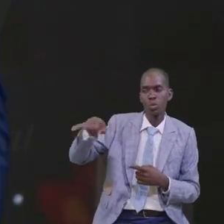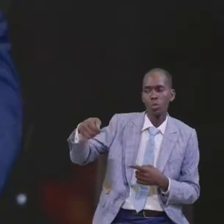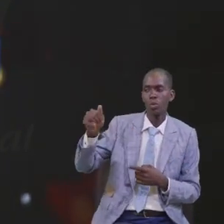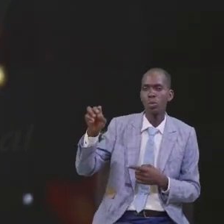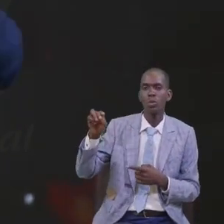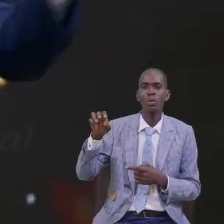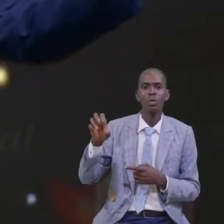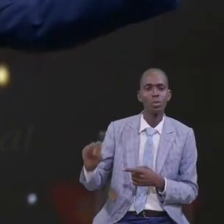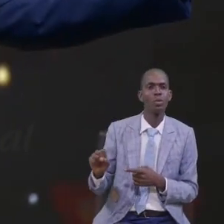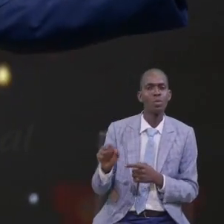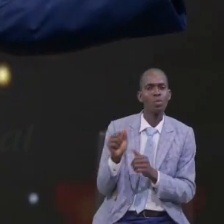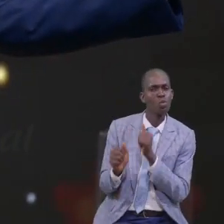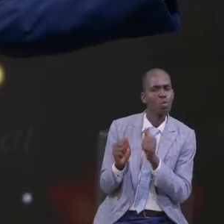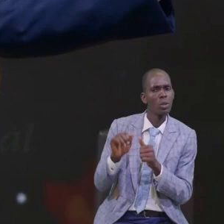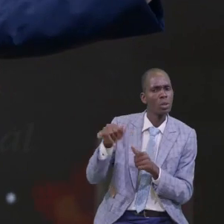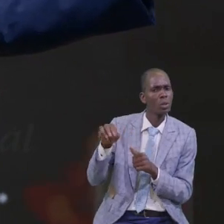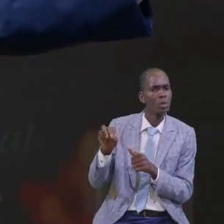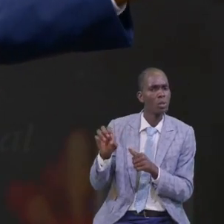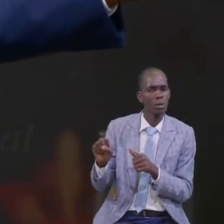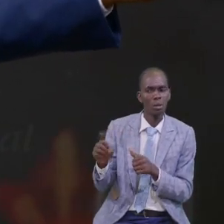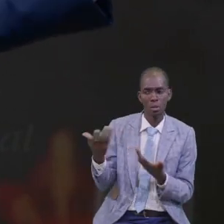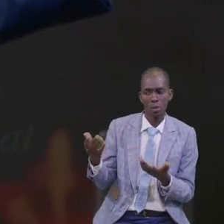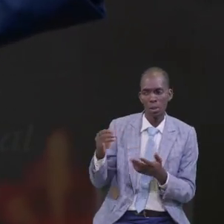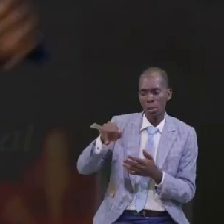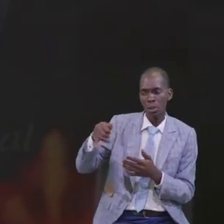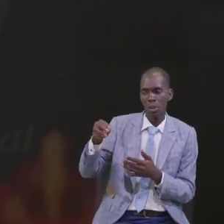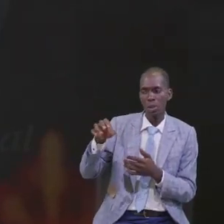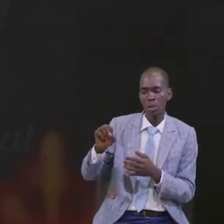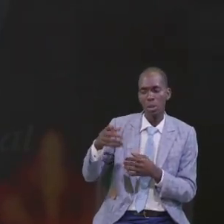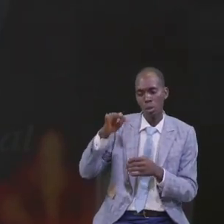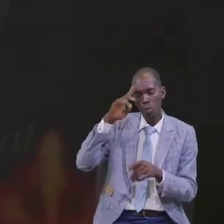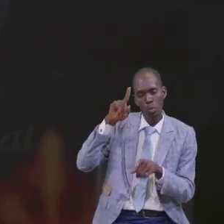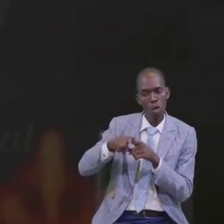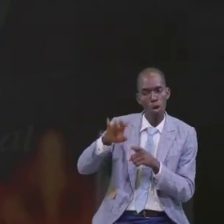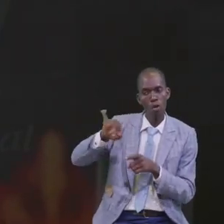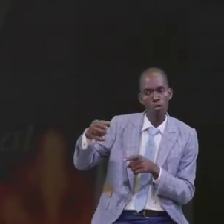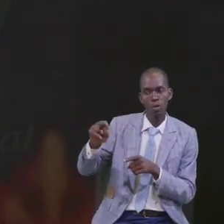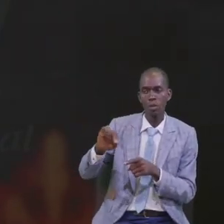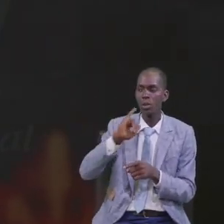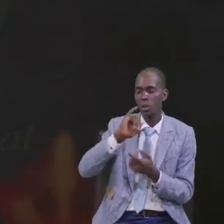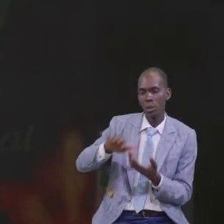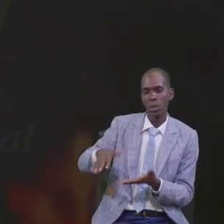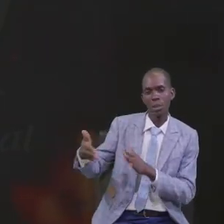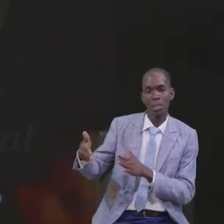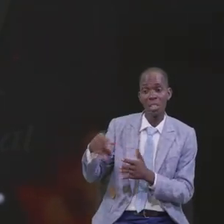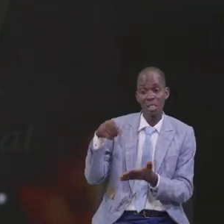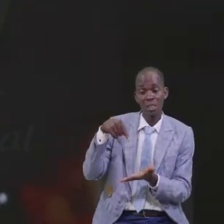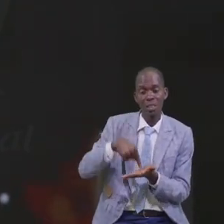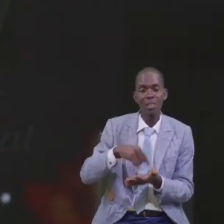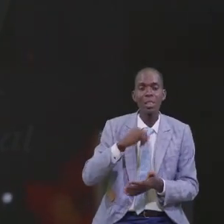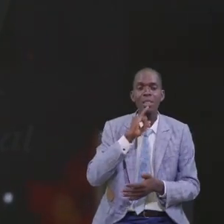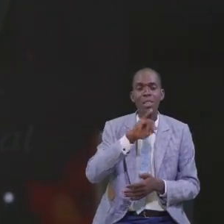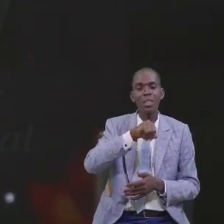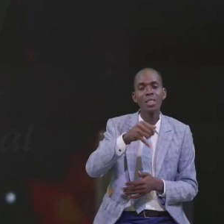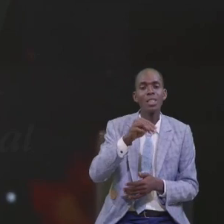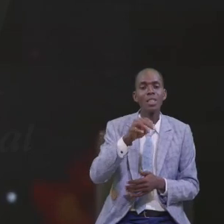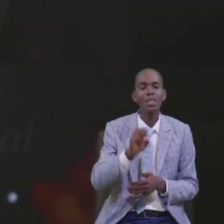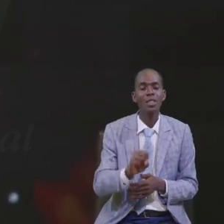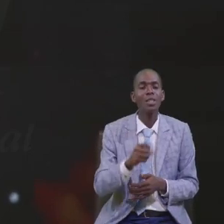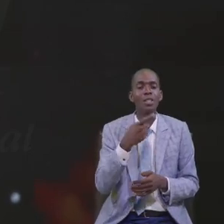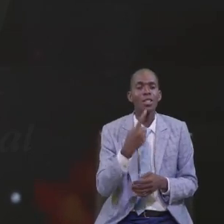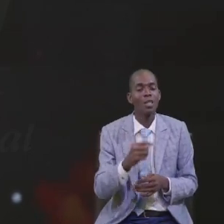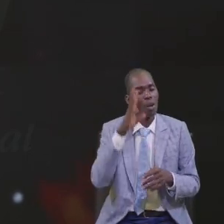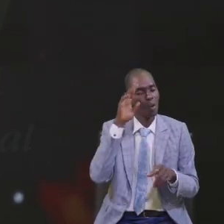With James, because you know the other James, brother of John, had died. This is the James, the brother of the